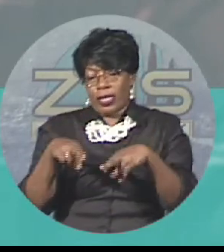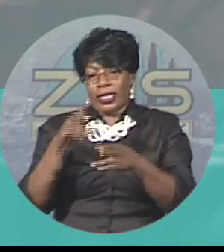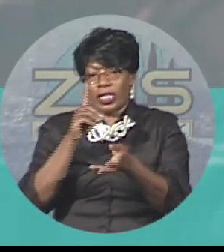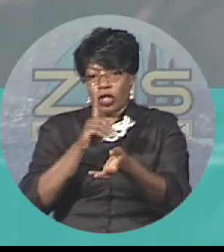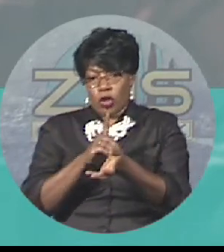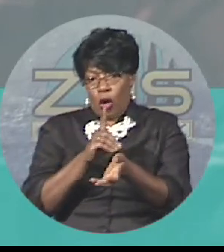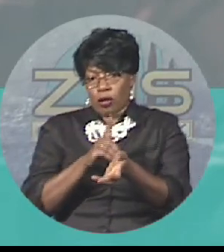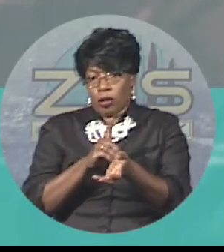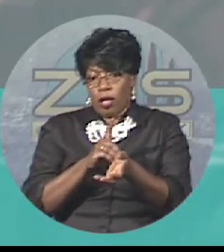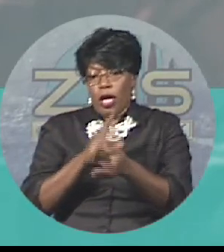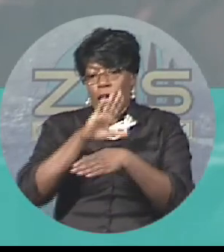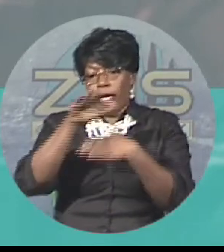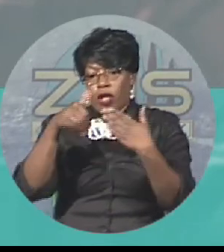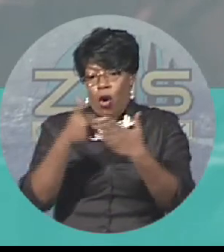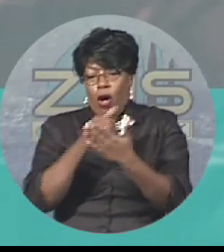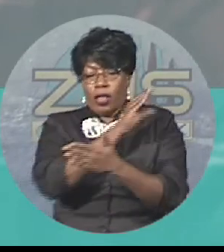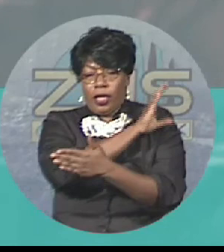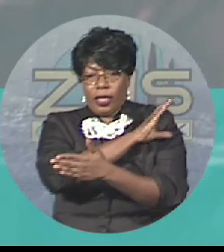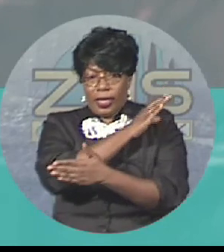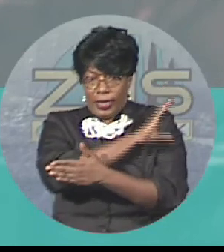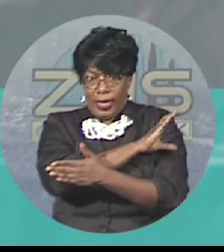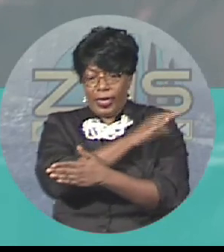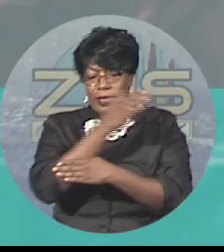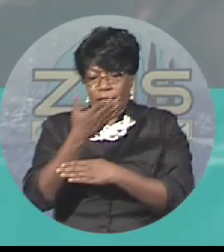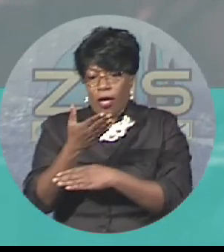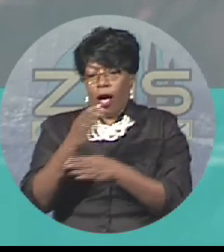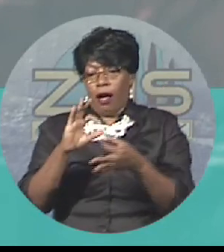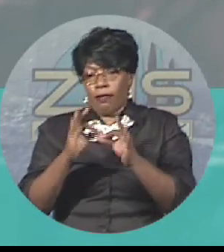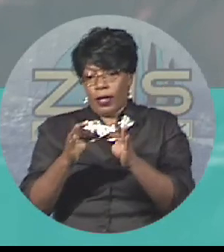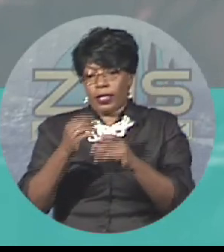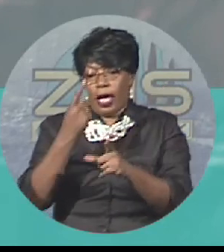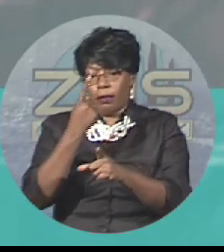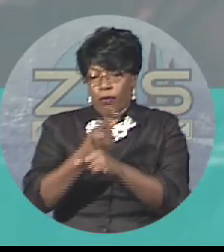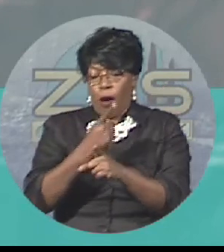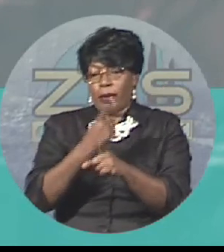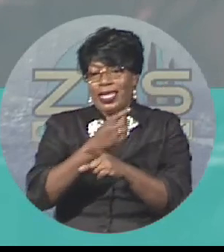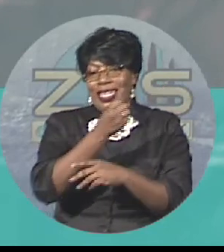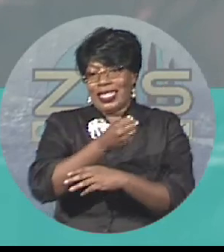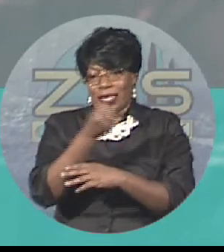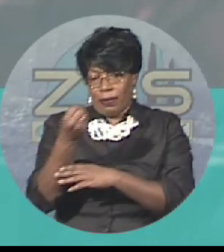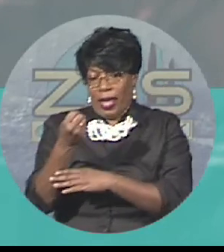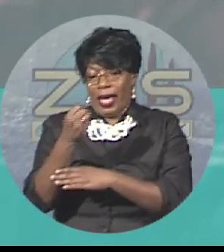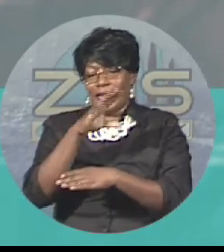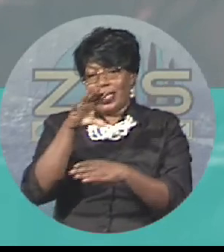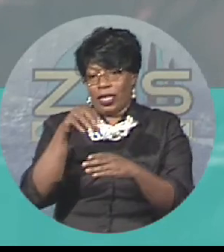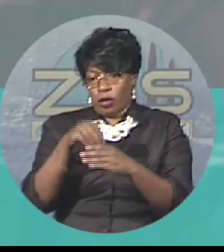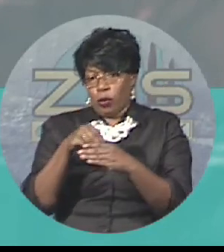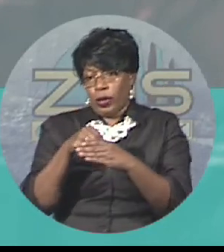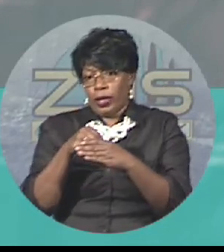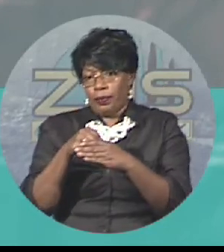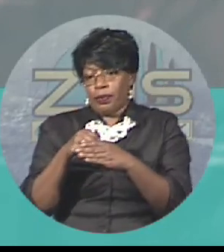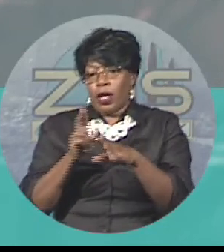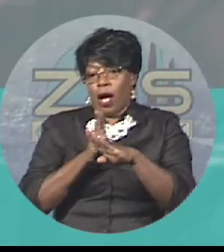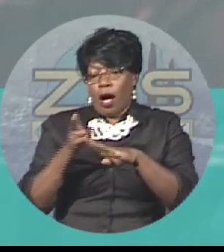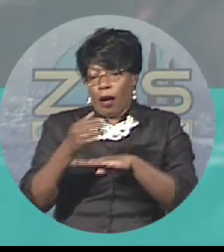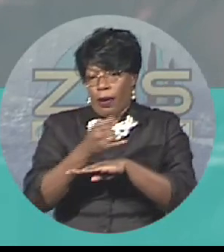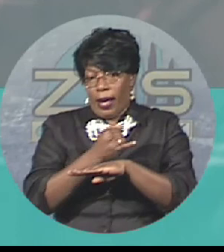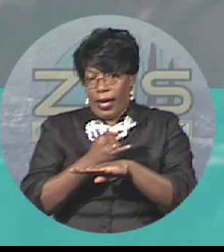North Eleuthera are repaired and properly supplied, including Harbor Island.